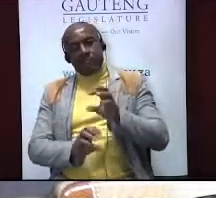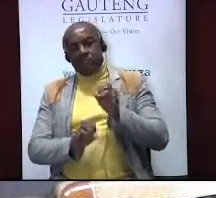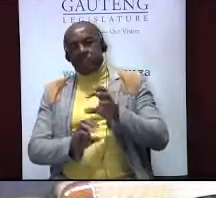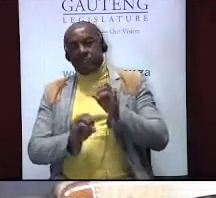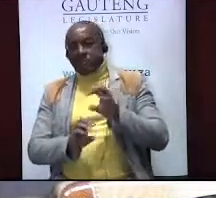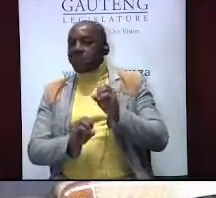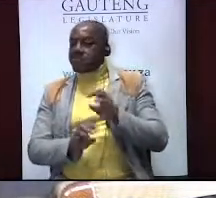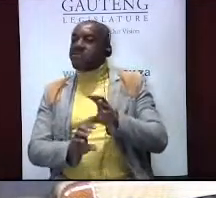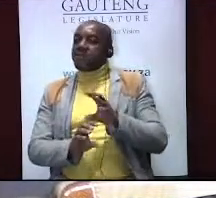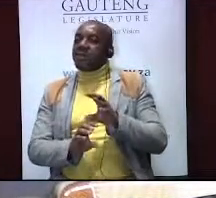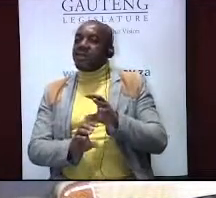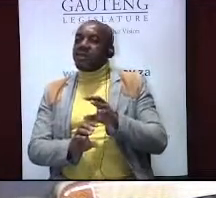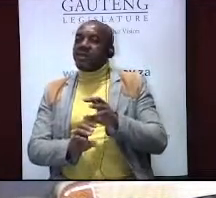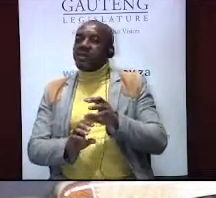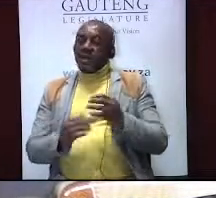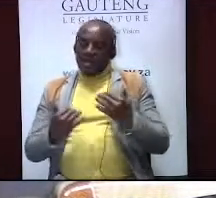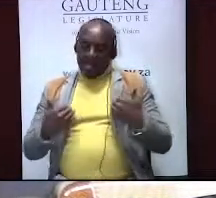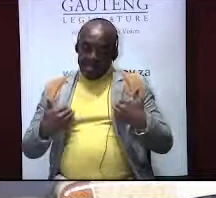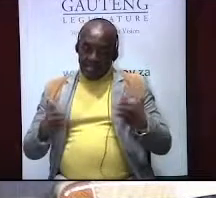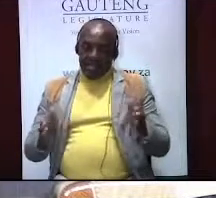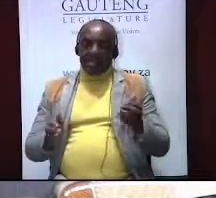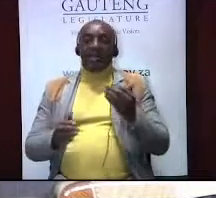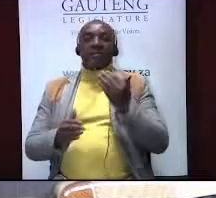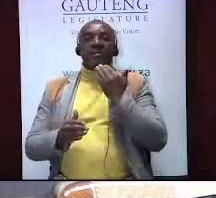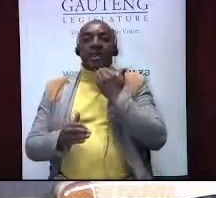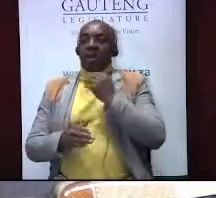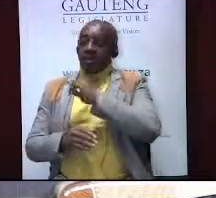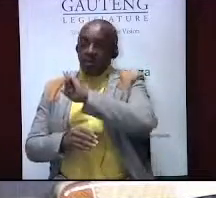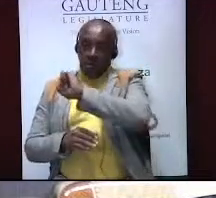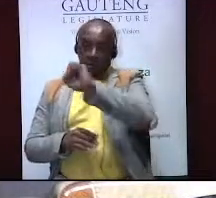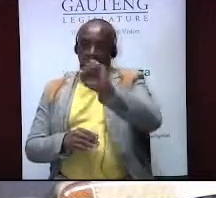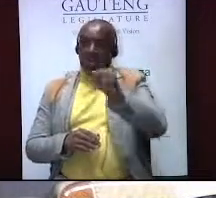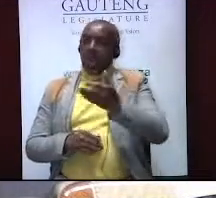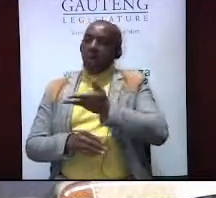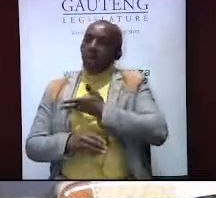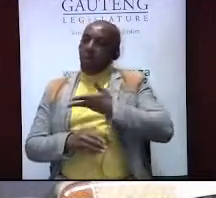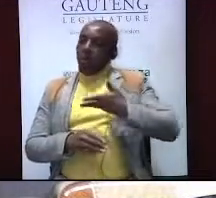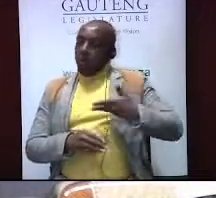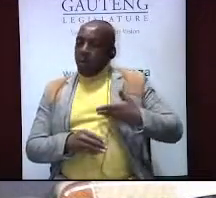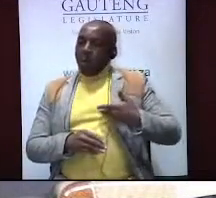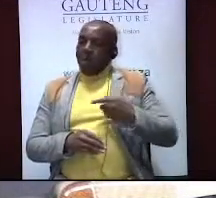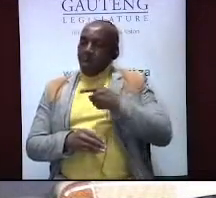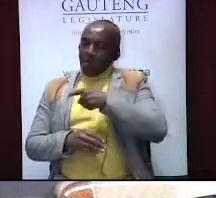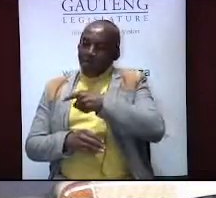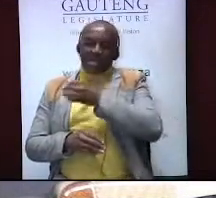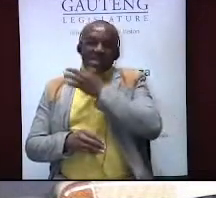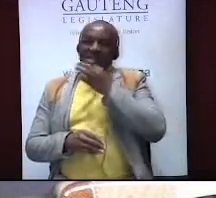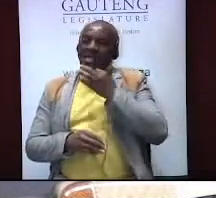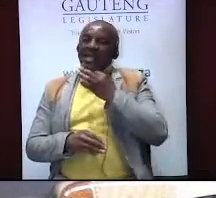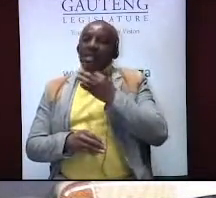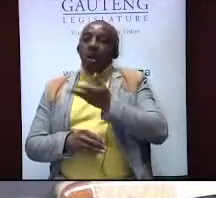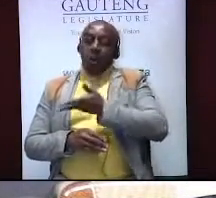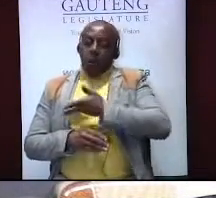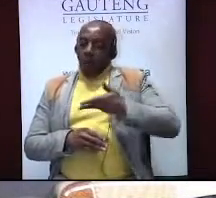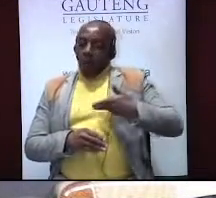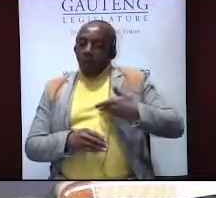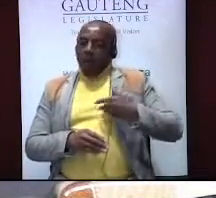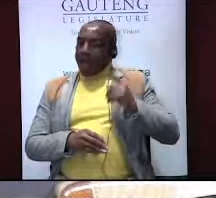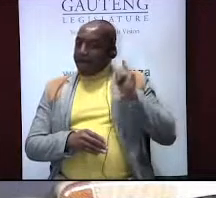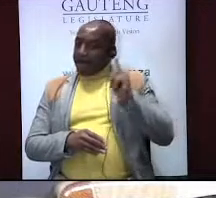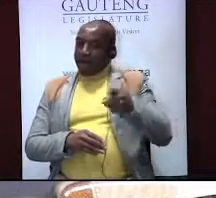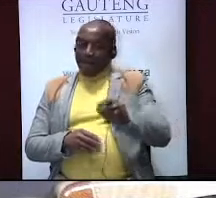that it starts with us, bomme. And she said, bomme, re tshwantse re tshware ka fo bogaleng